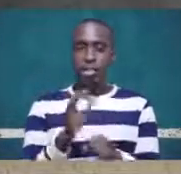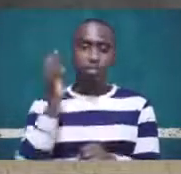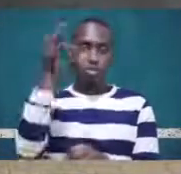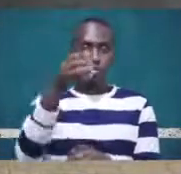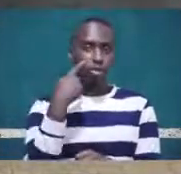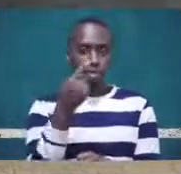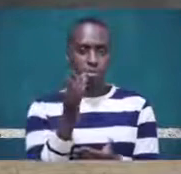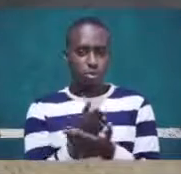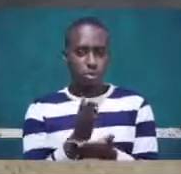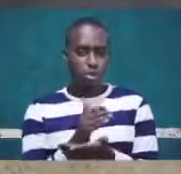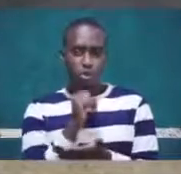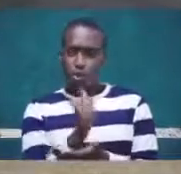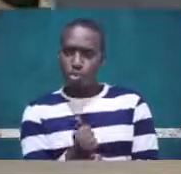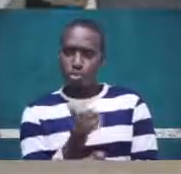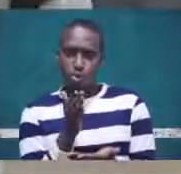you see it is not